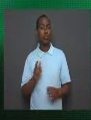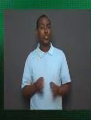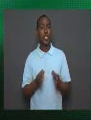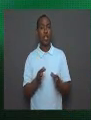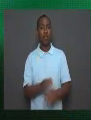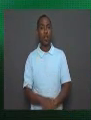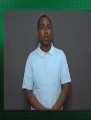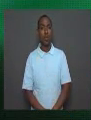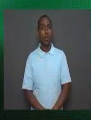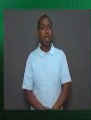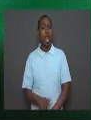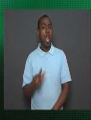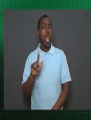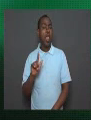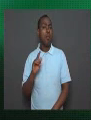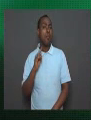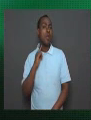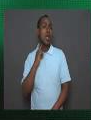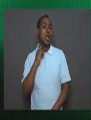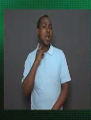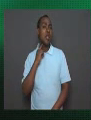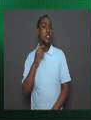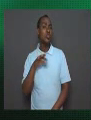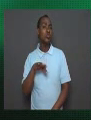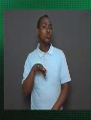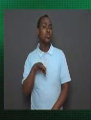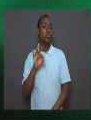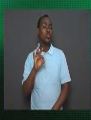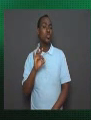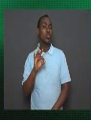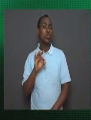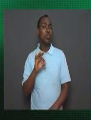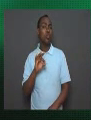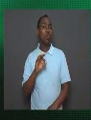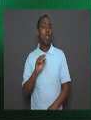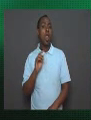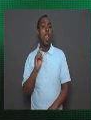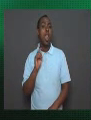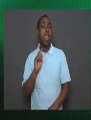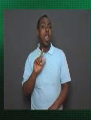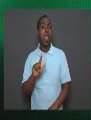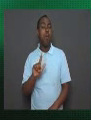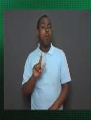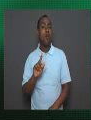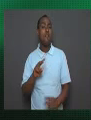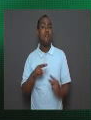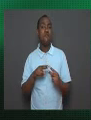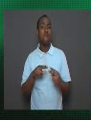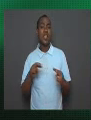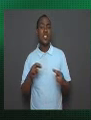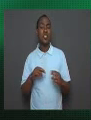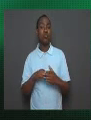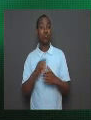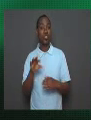Lymph glands are found alongside the lymph vessels. In